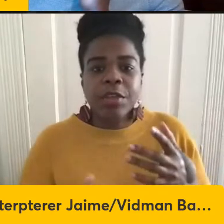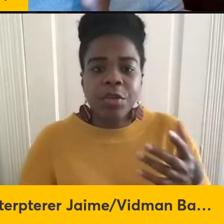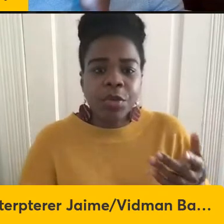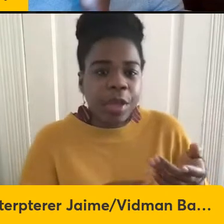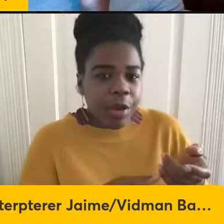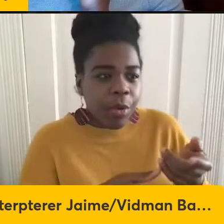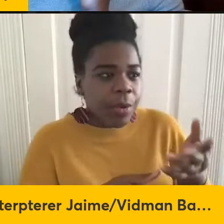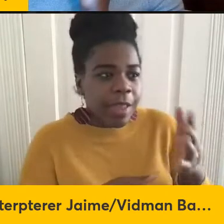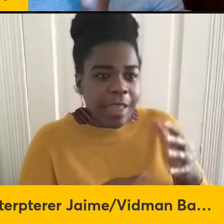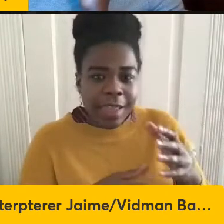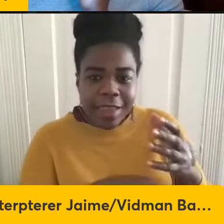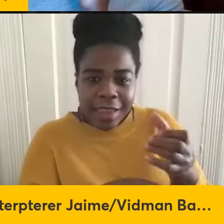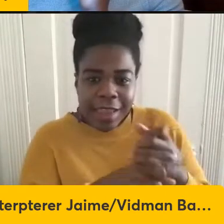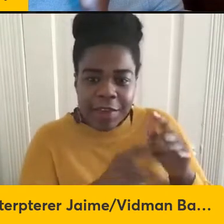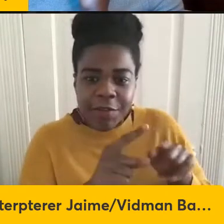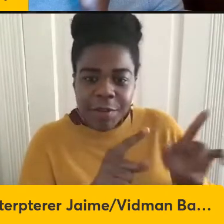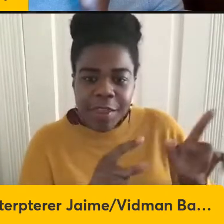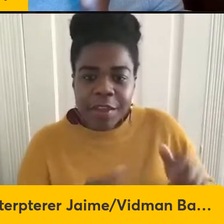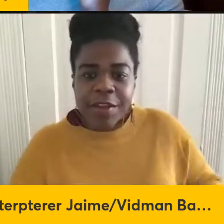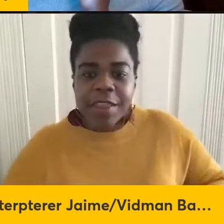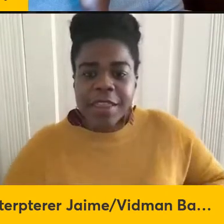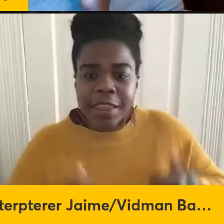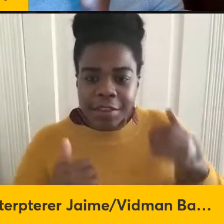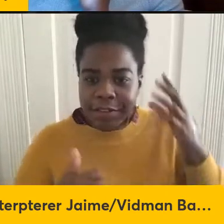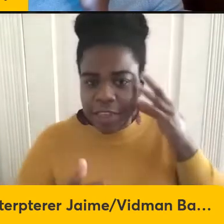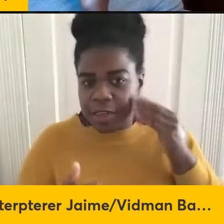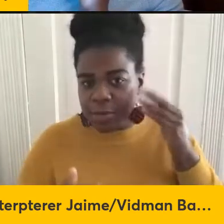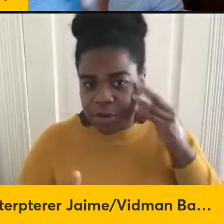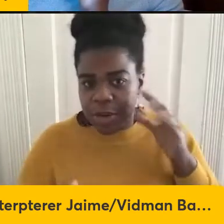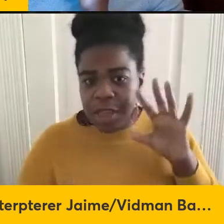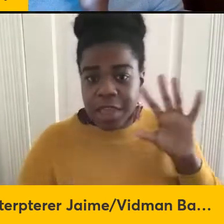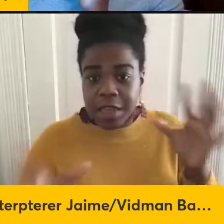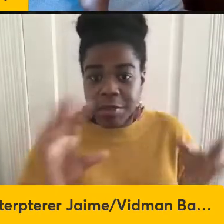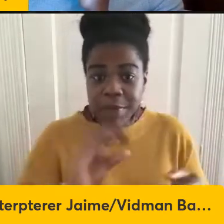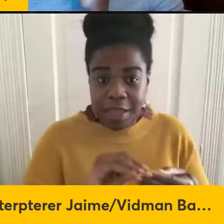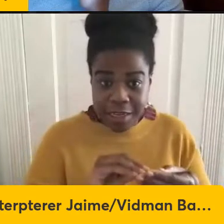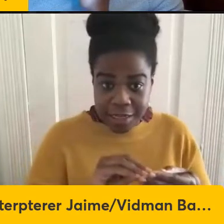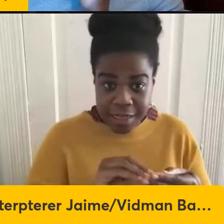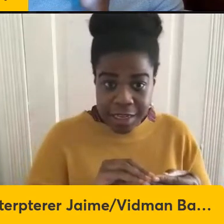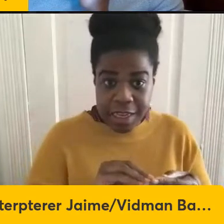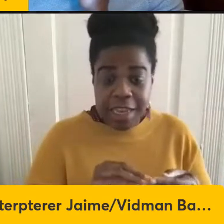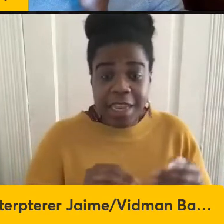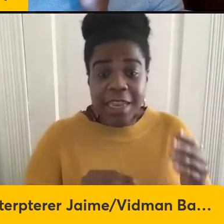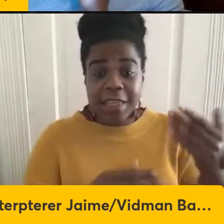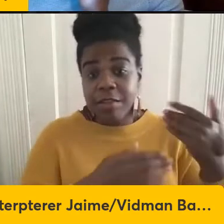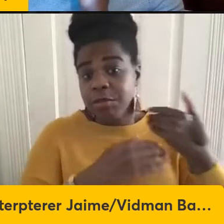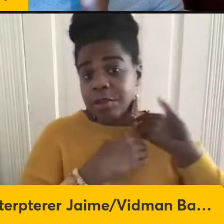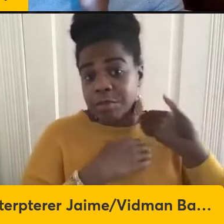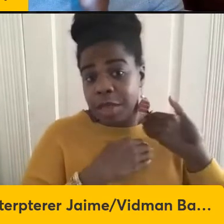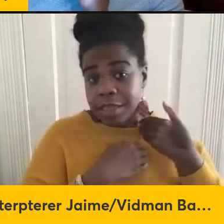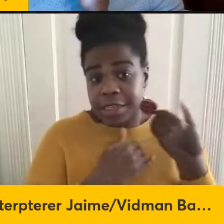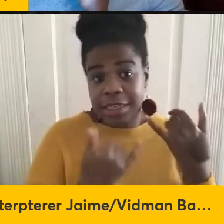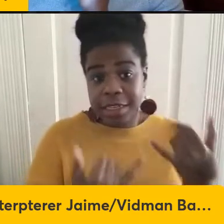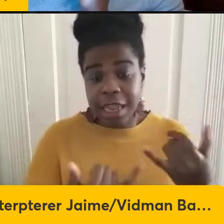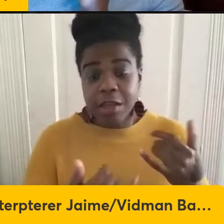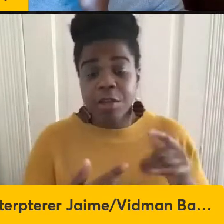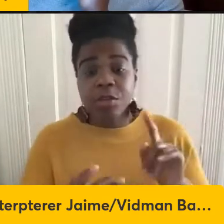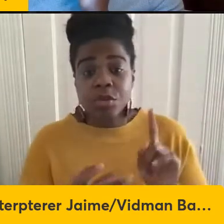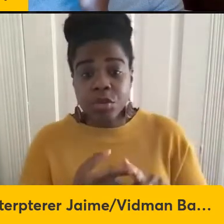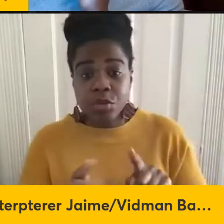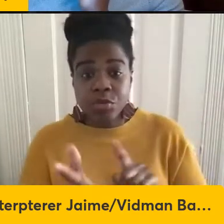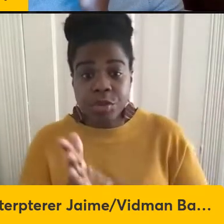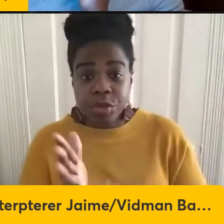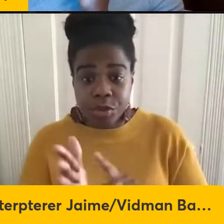lived experience. And so I think it's the combining, bringing the responsibility today of the researcher, if they're